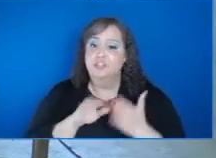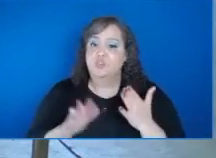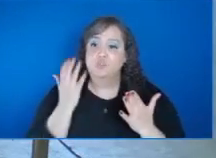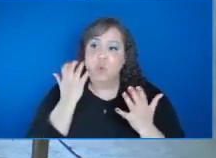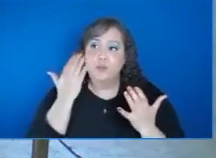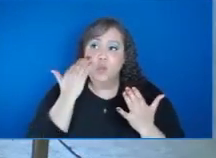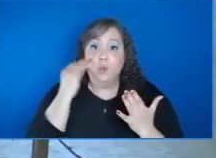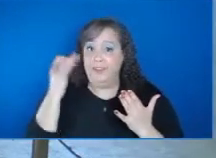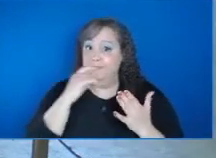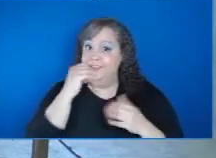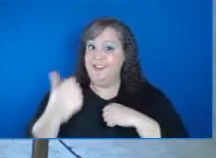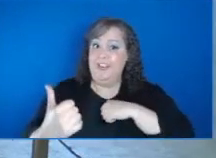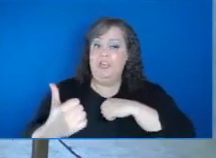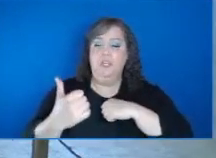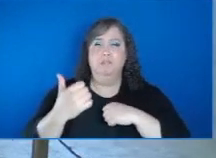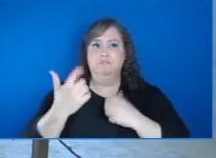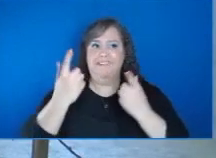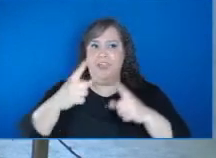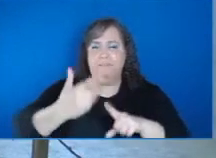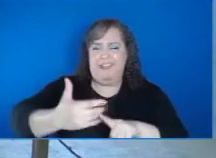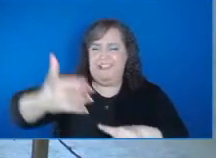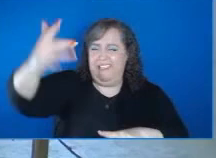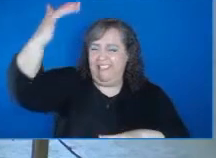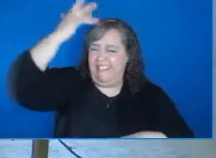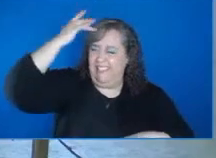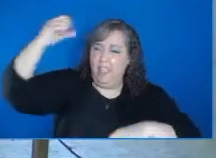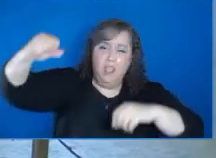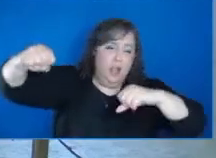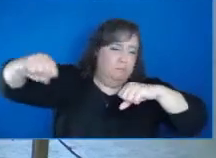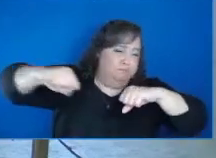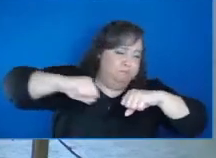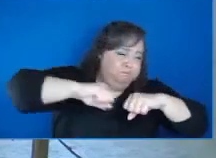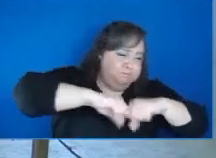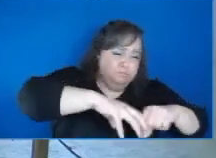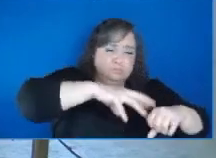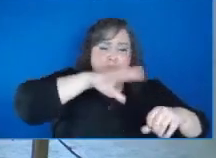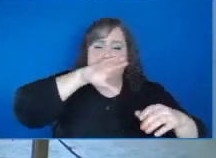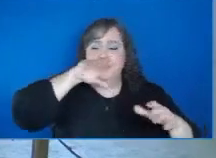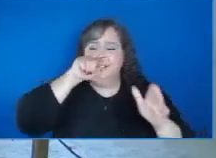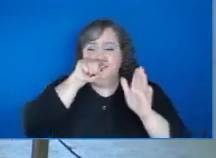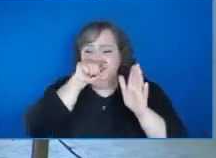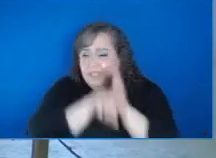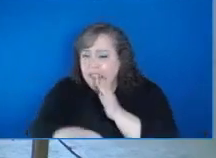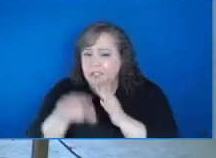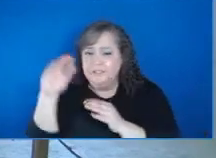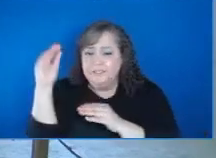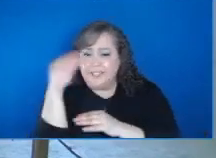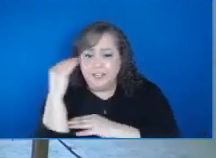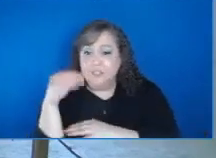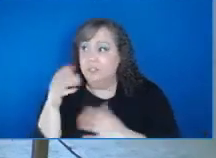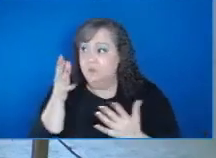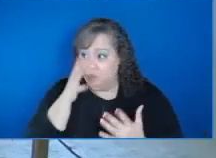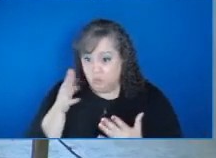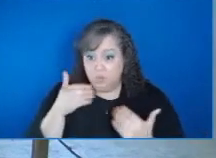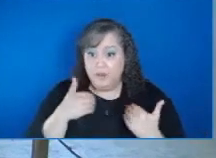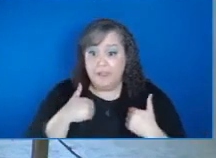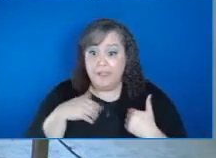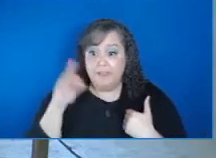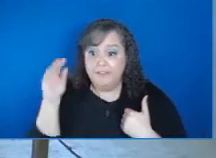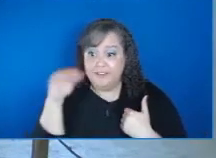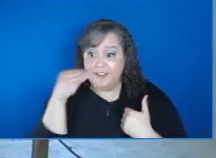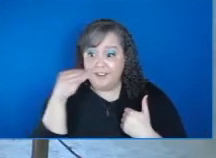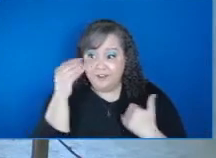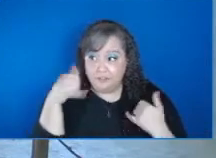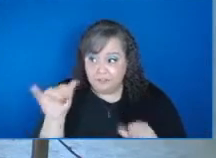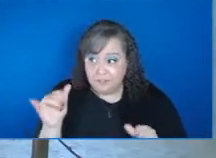Earth back in the day and wipe out all the dinosaurs, would dinosaurs still be alive today? Oh. We're going to test the